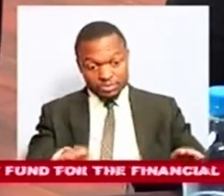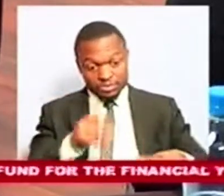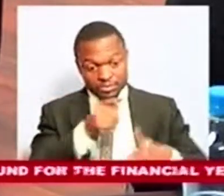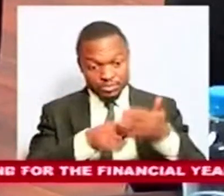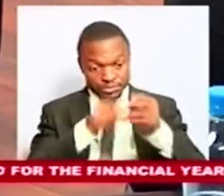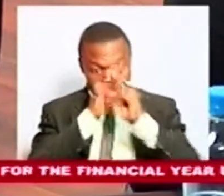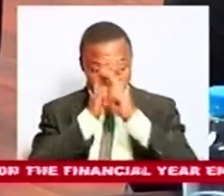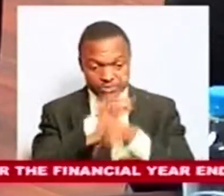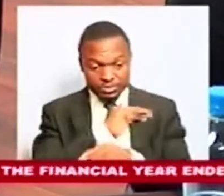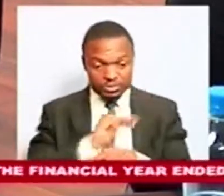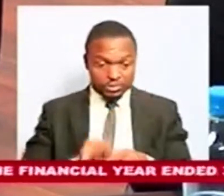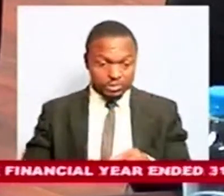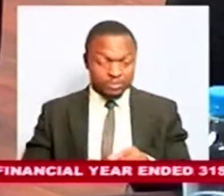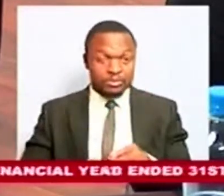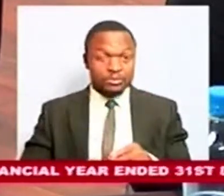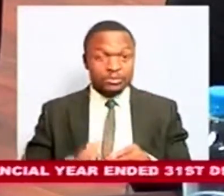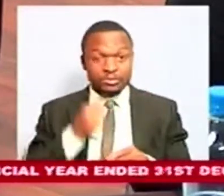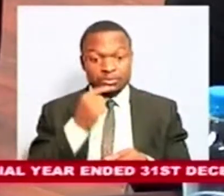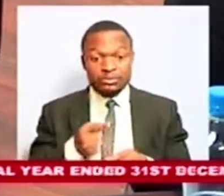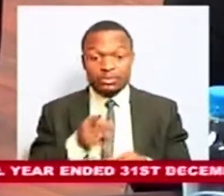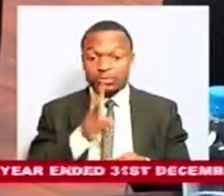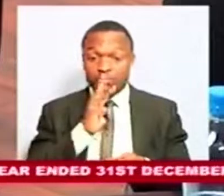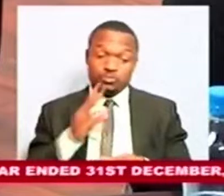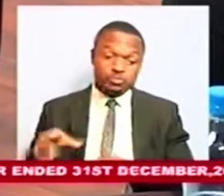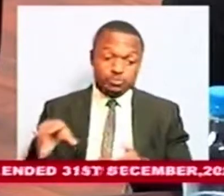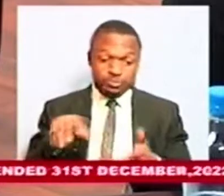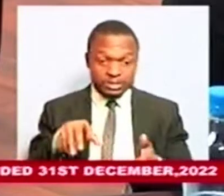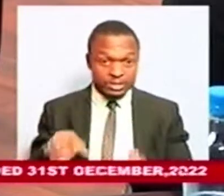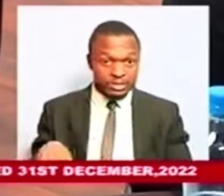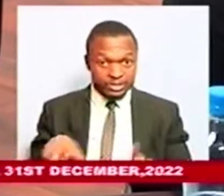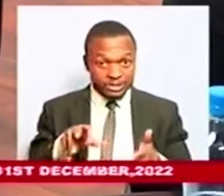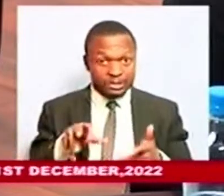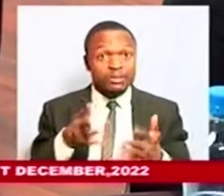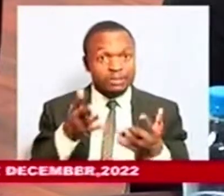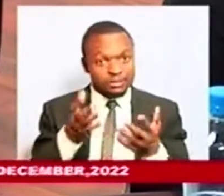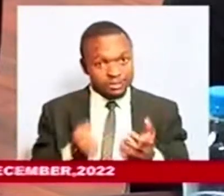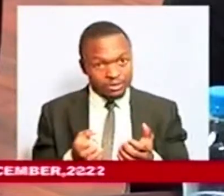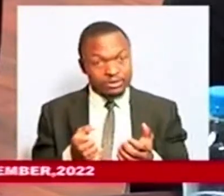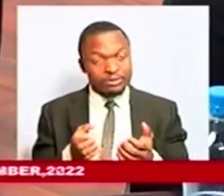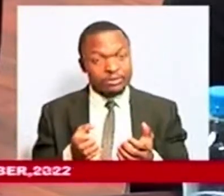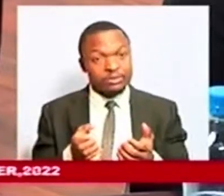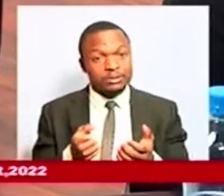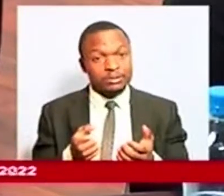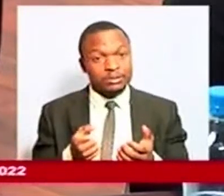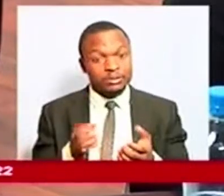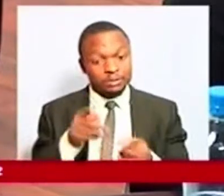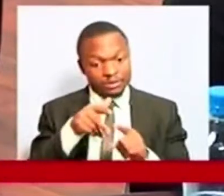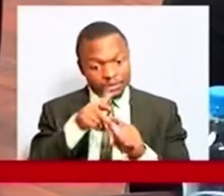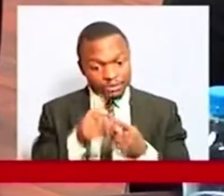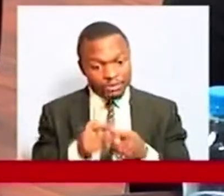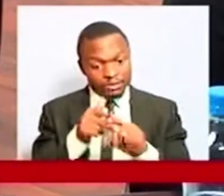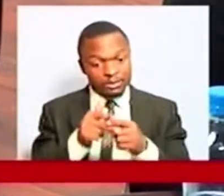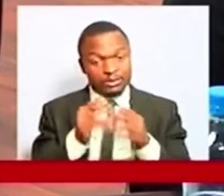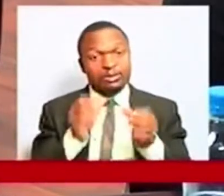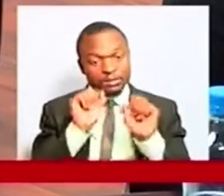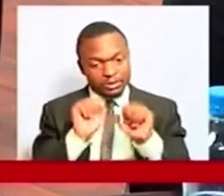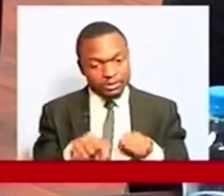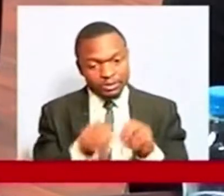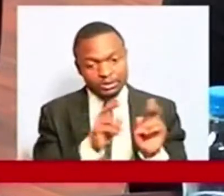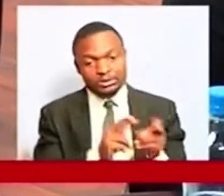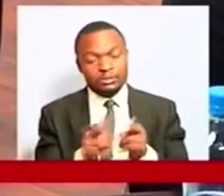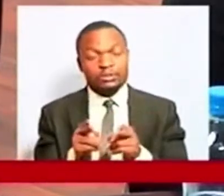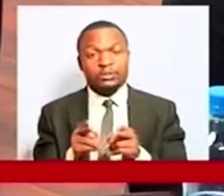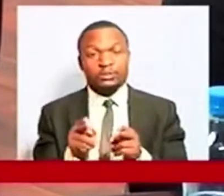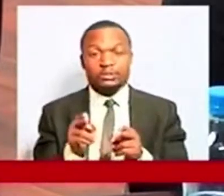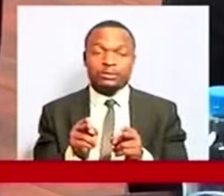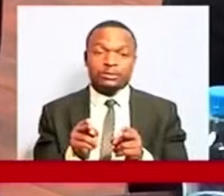honorable members also attributed to the watering. I wish to beg that the engineer can pick up those and